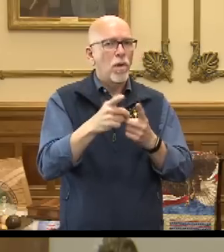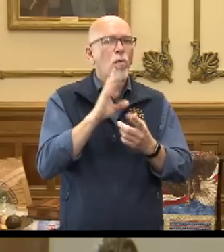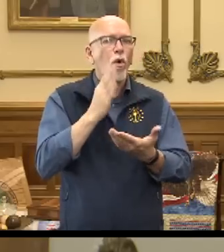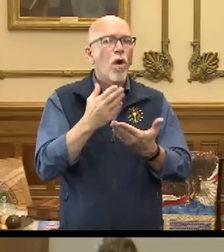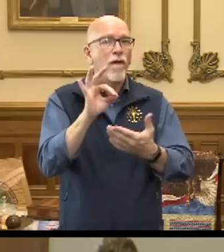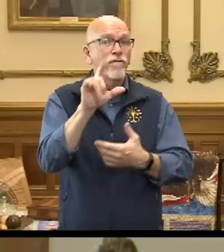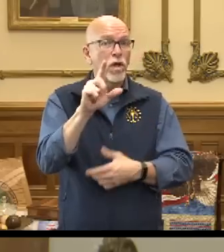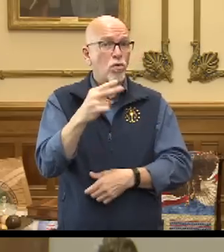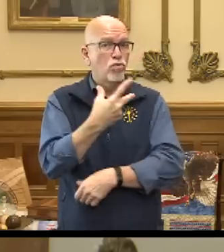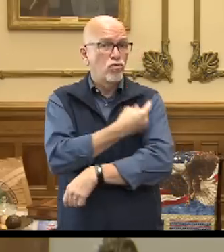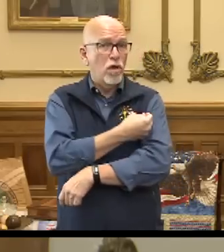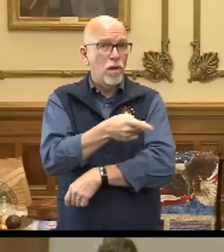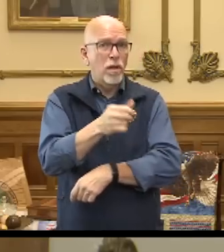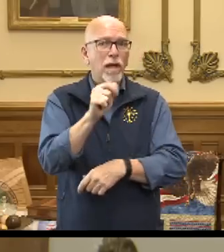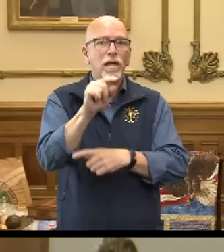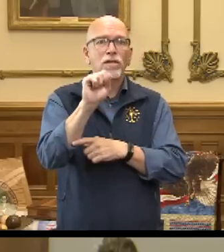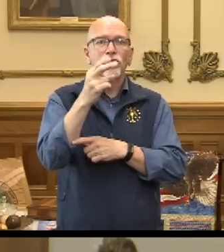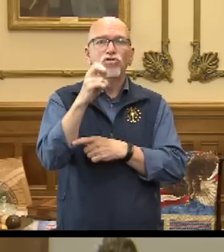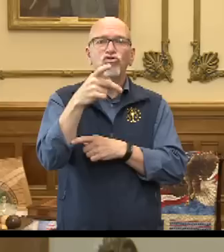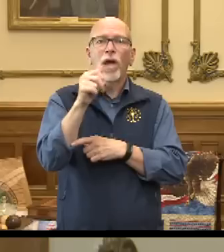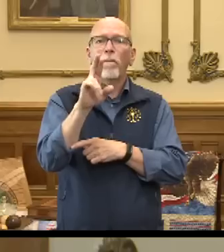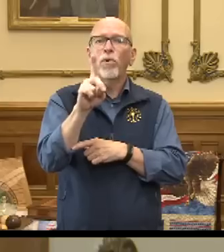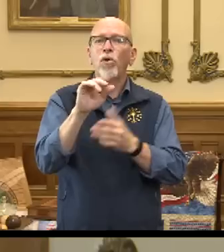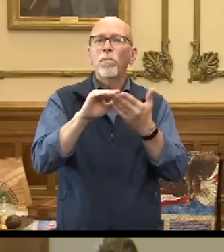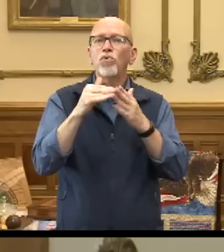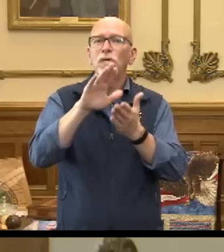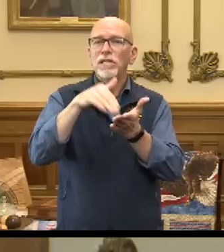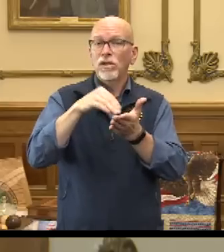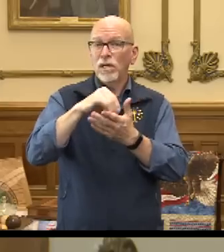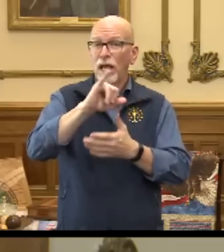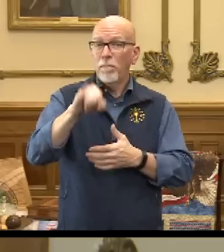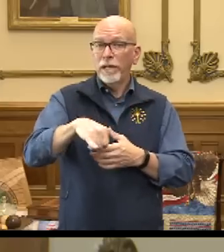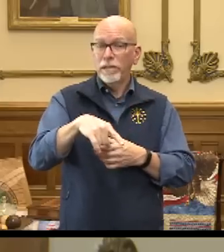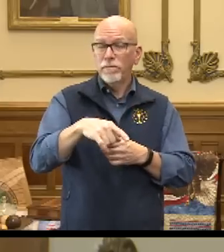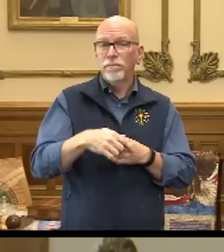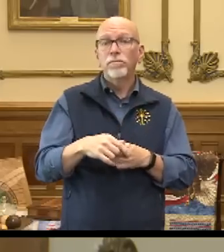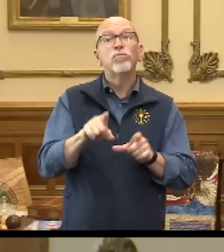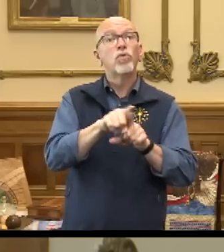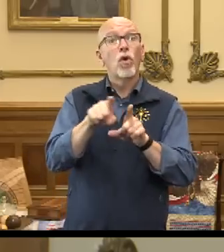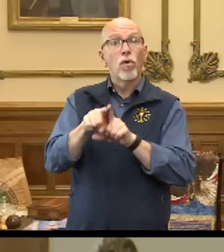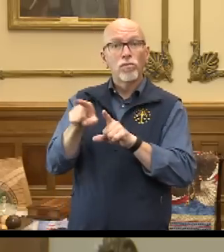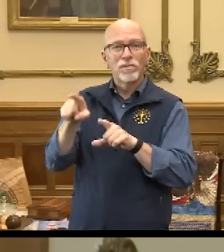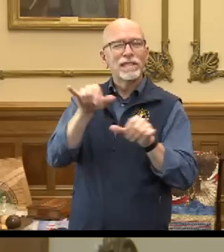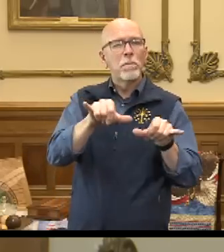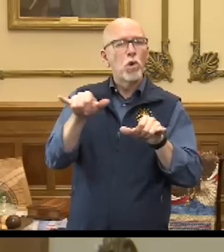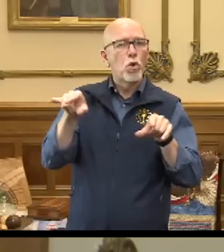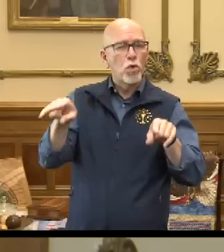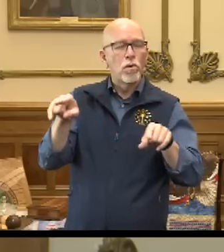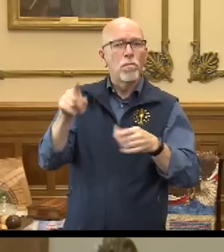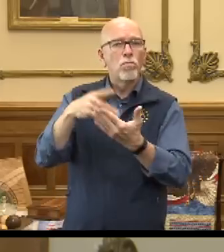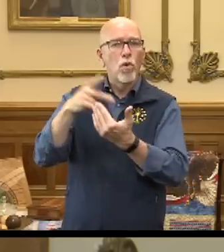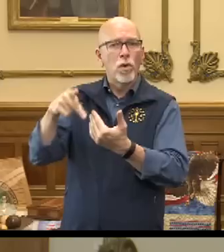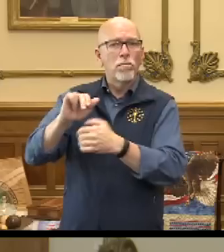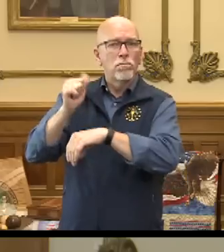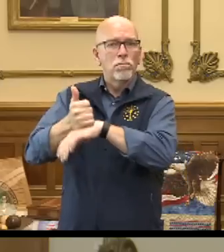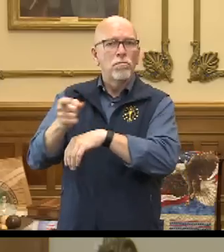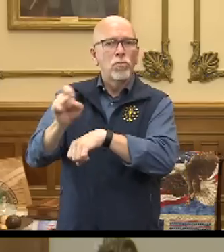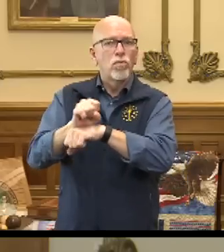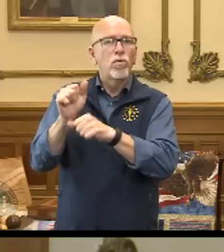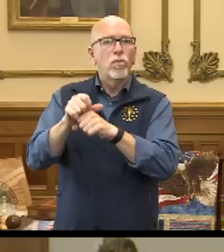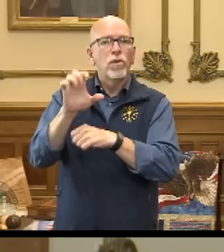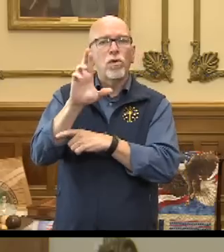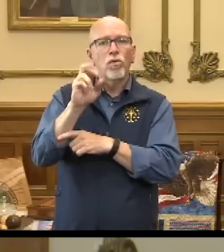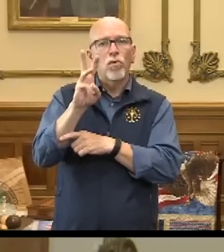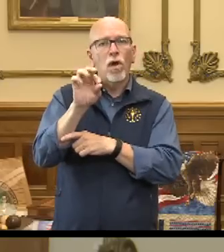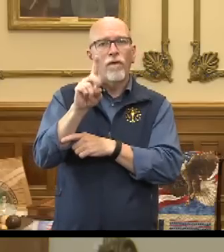flu vaccinations at the Shepherd Community Center in Indianapolis. Likewise, a similar pilot program is being created working with the